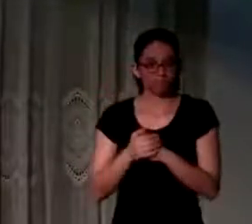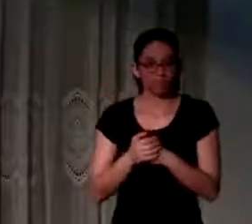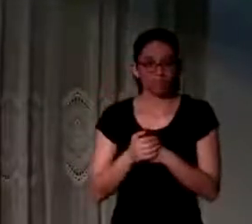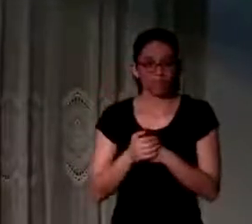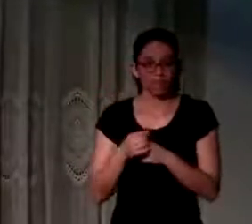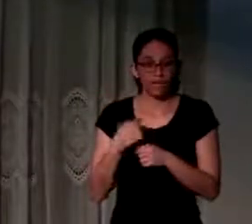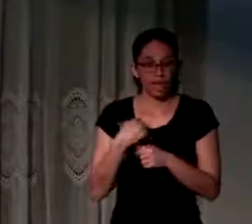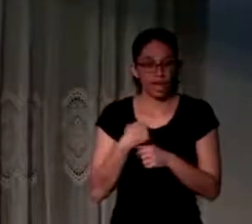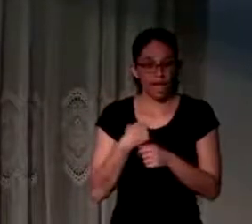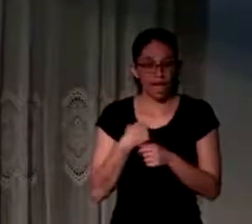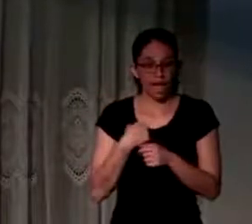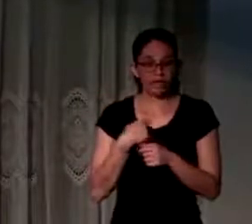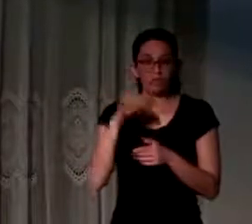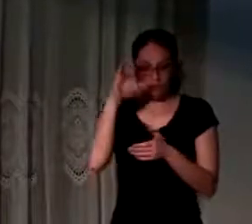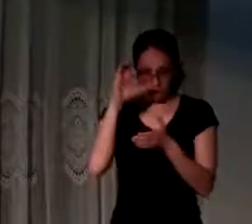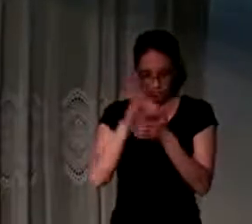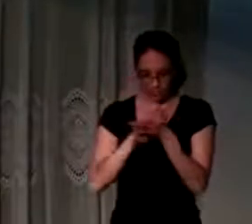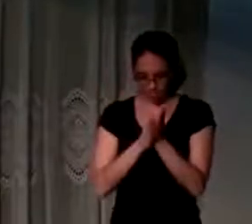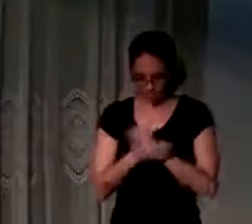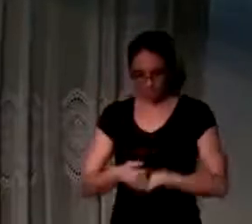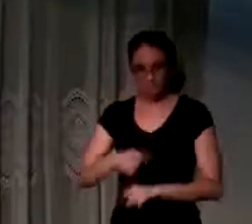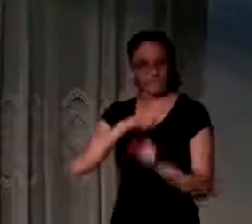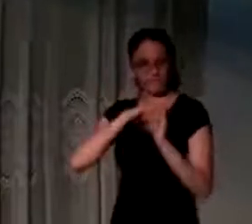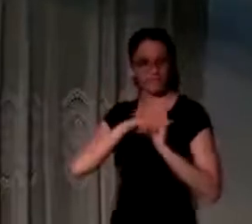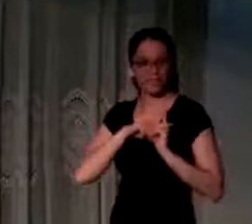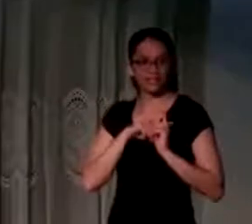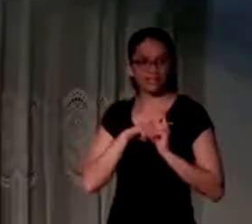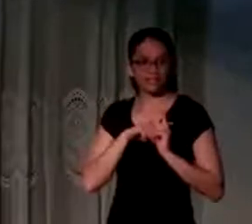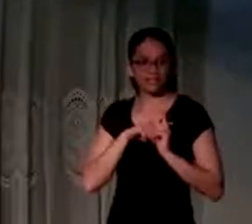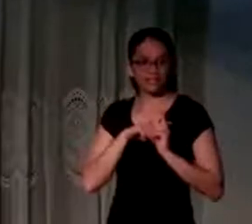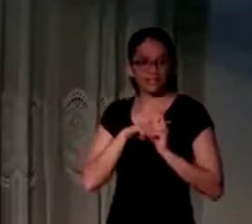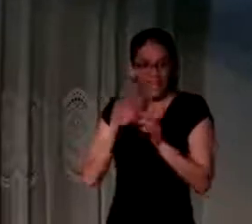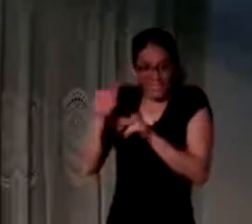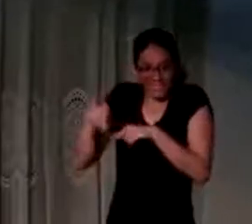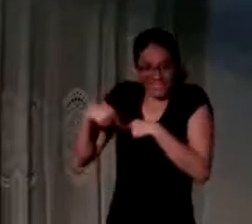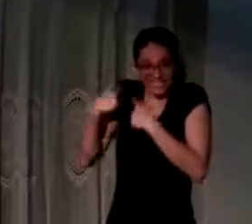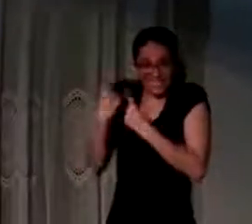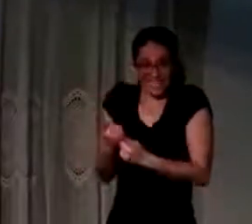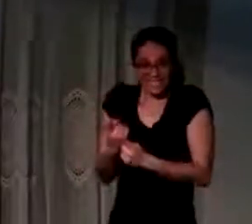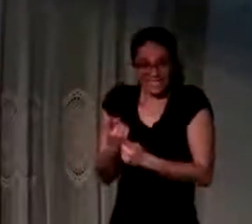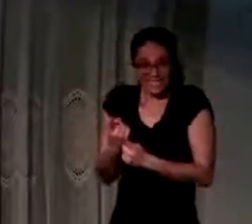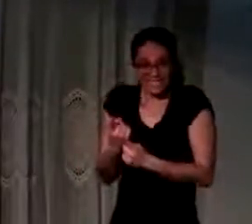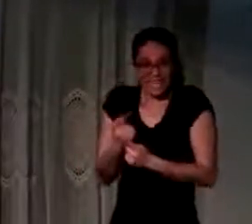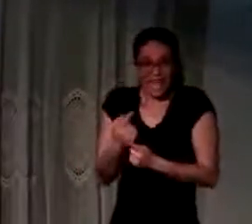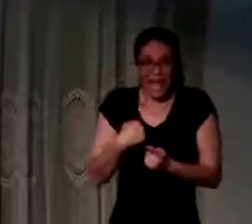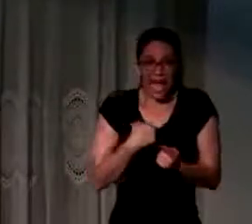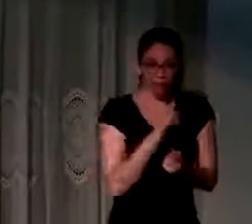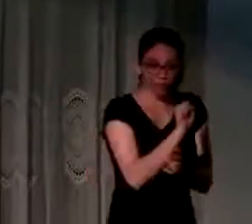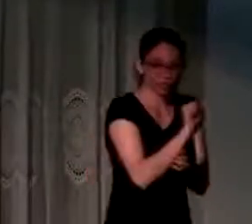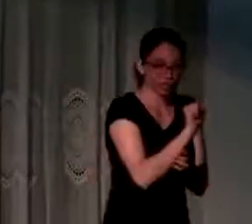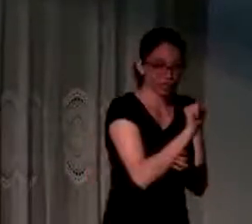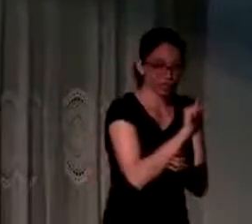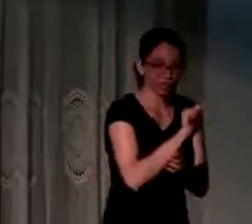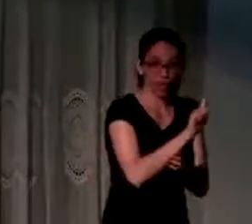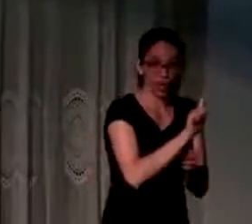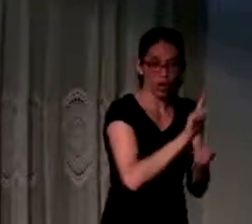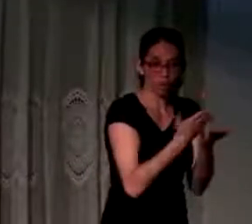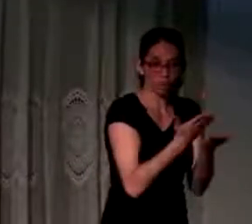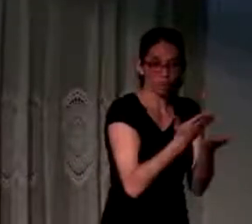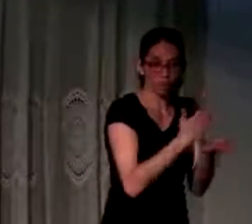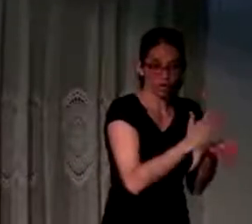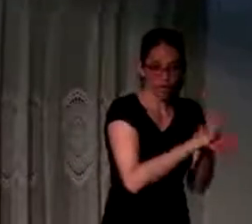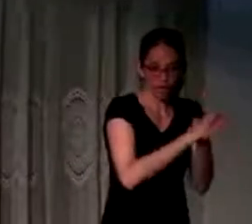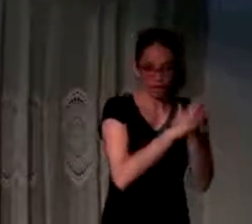And I came to Christ. And I'll tell you what, my life has been transformed from Saul to Paul, and I am ready to